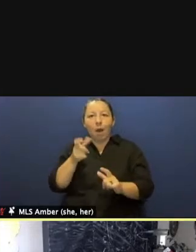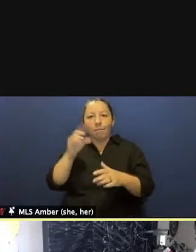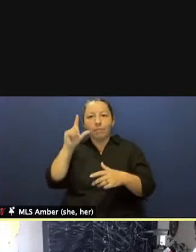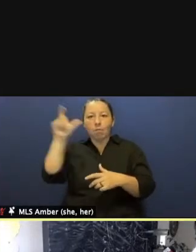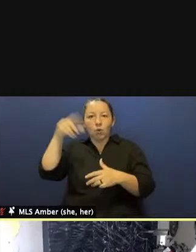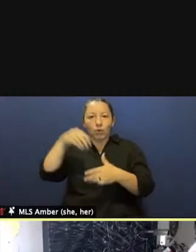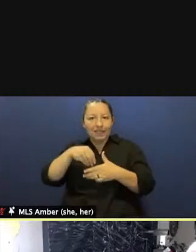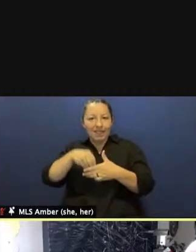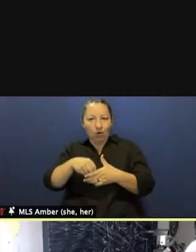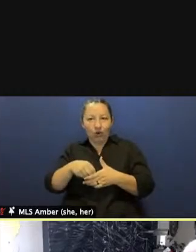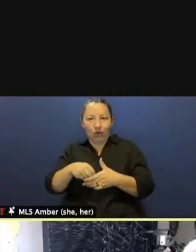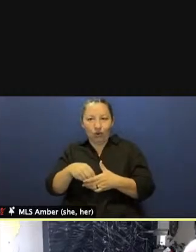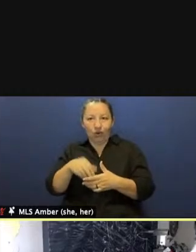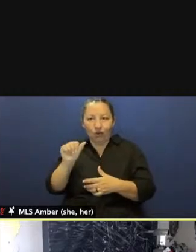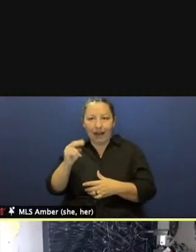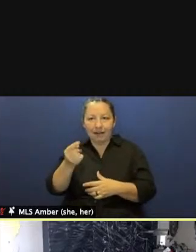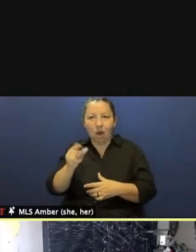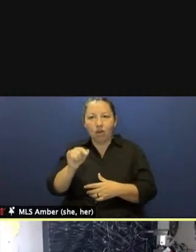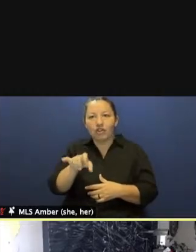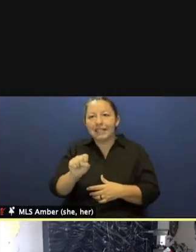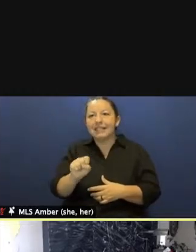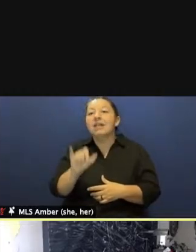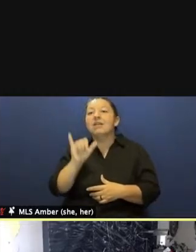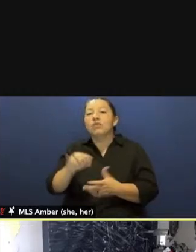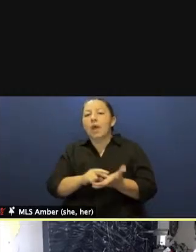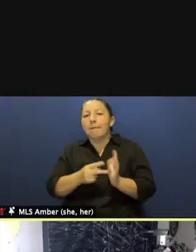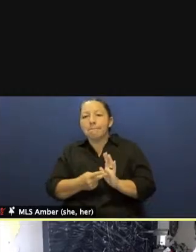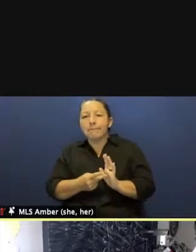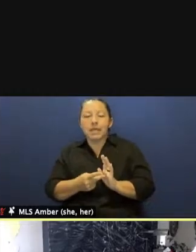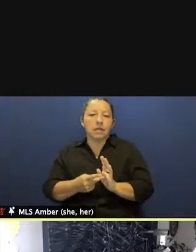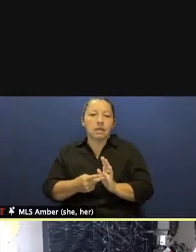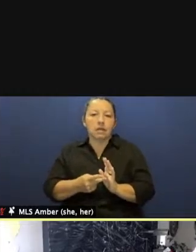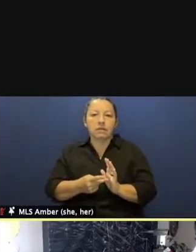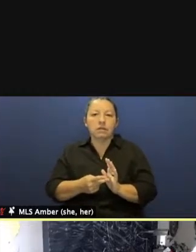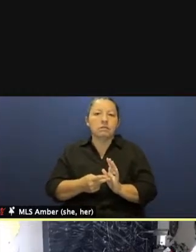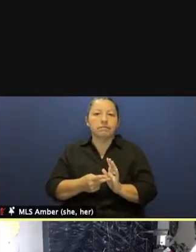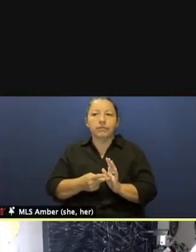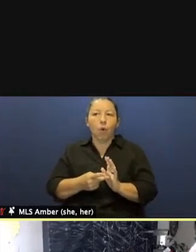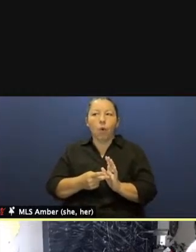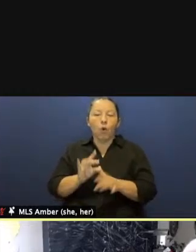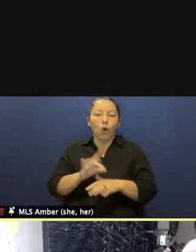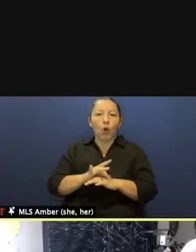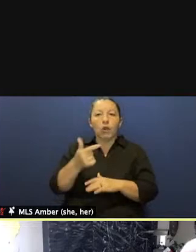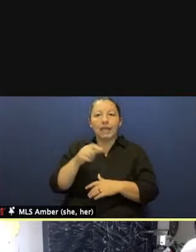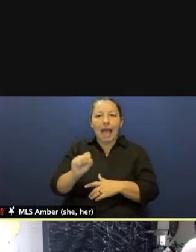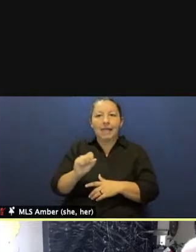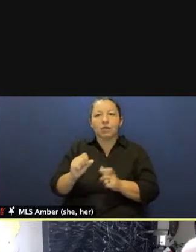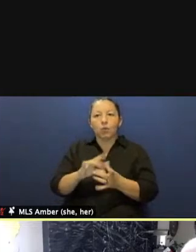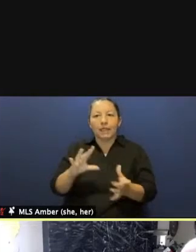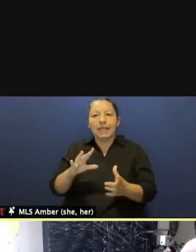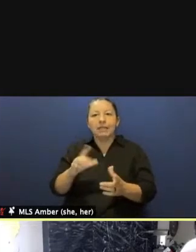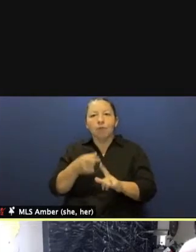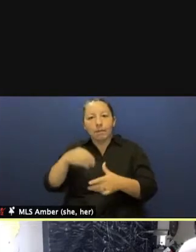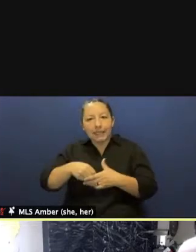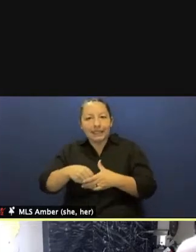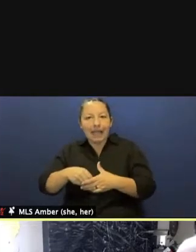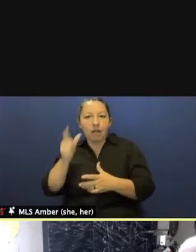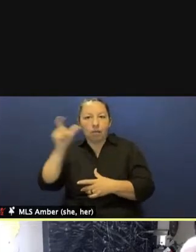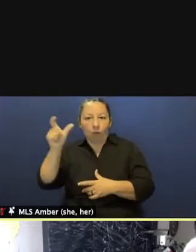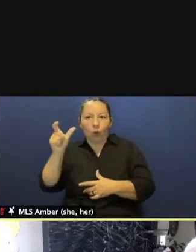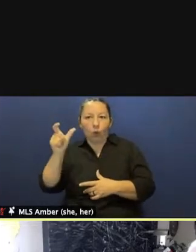interior, which was a science goal of Apollo. This will also be the